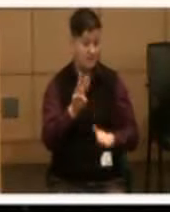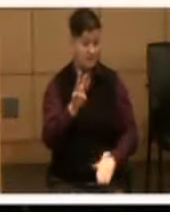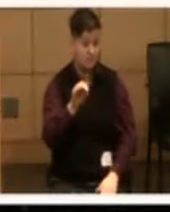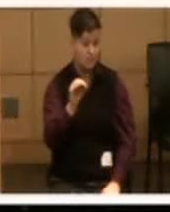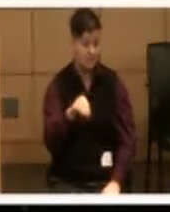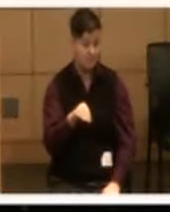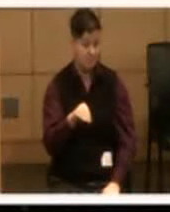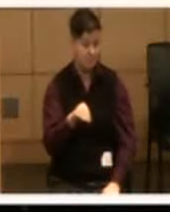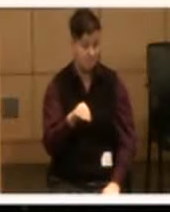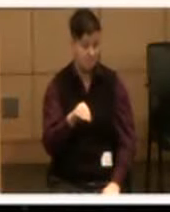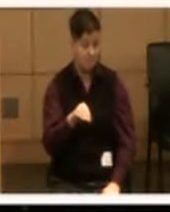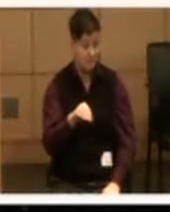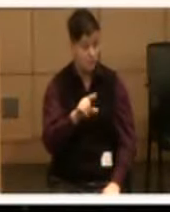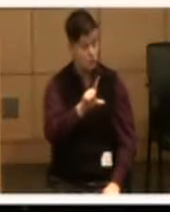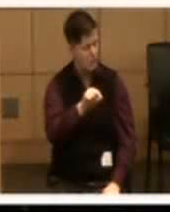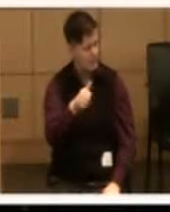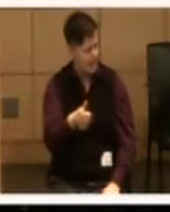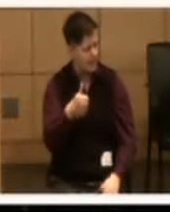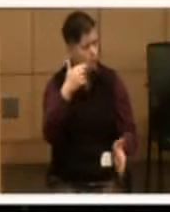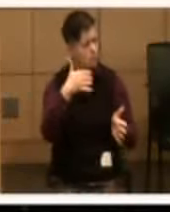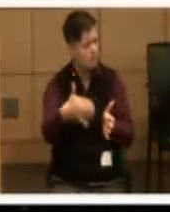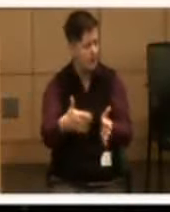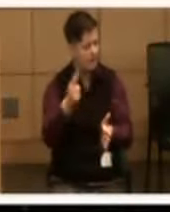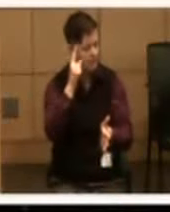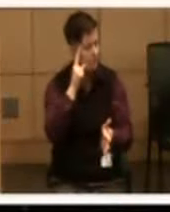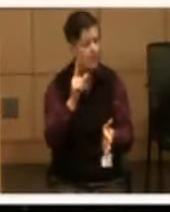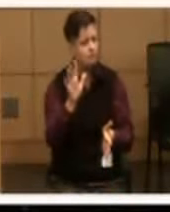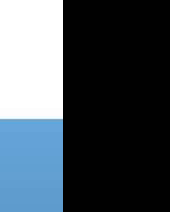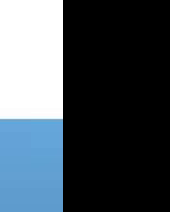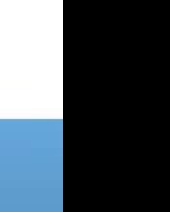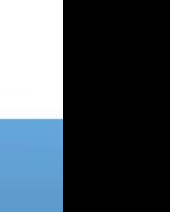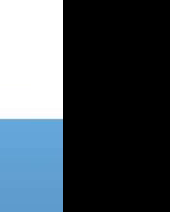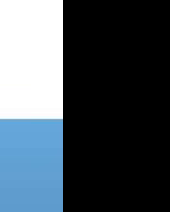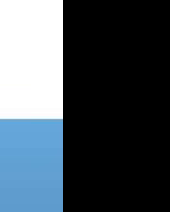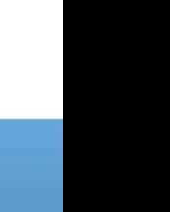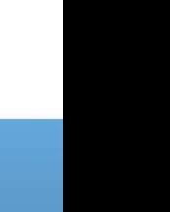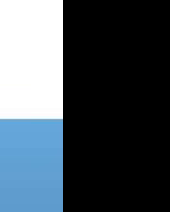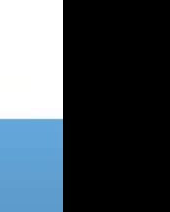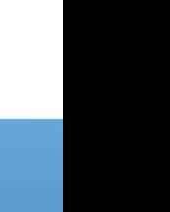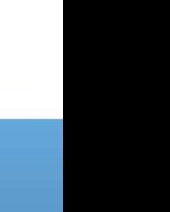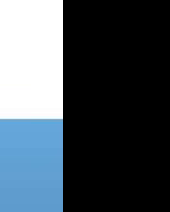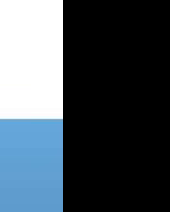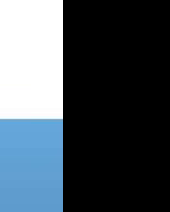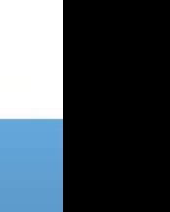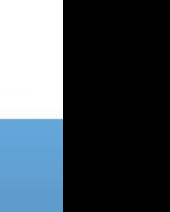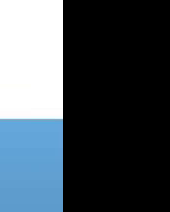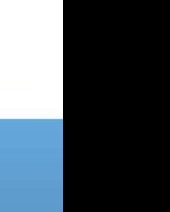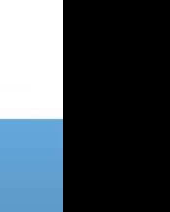2010. I think it was 2010. Thank you. Thank you.